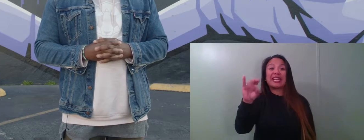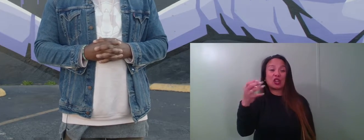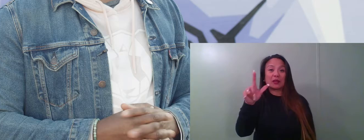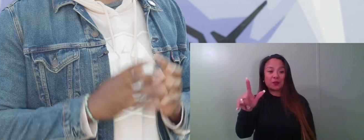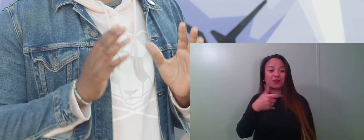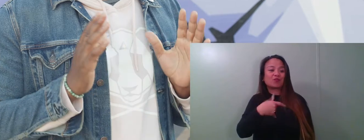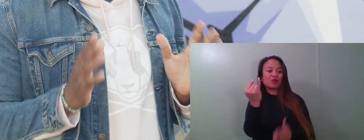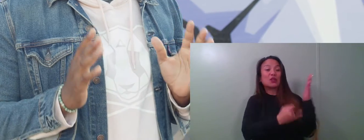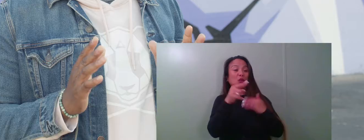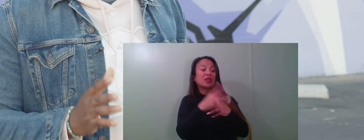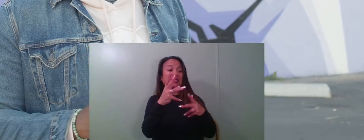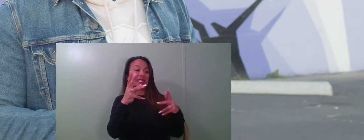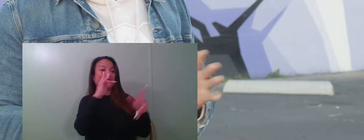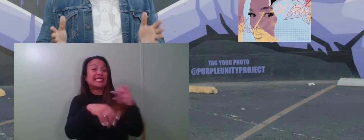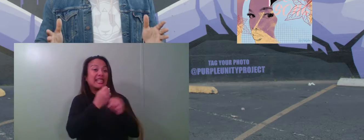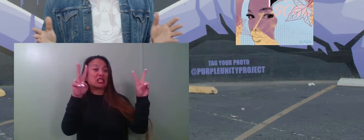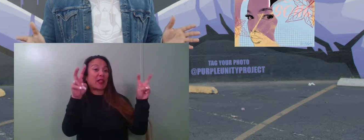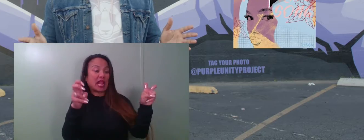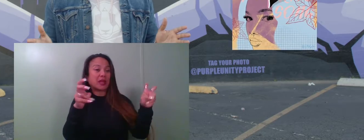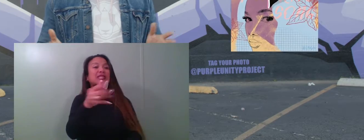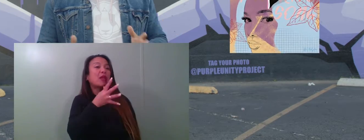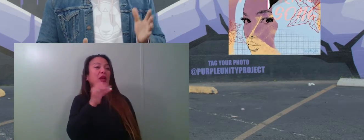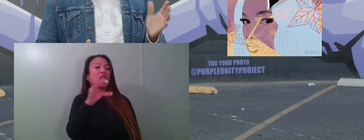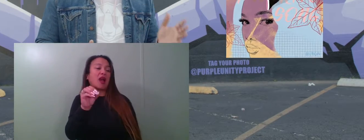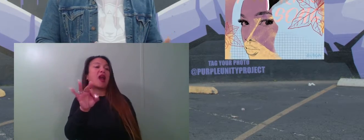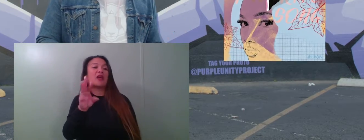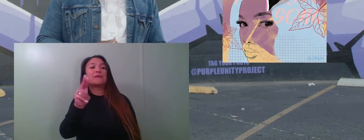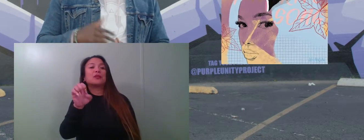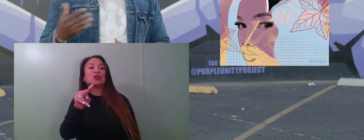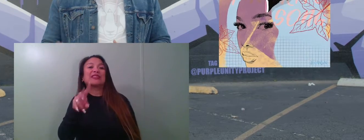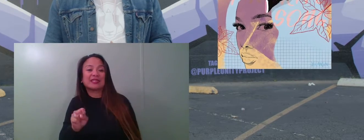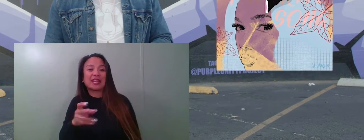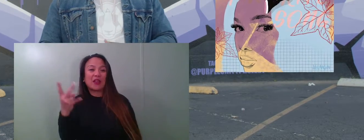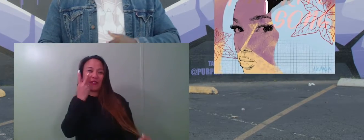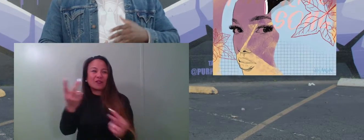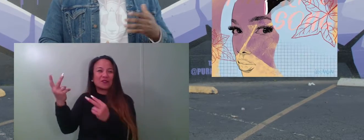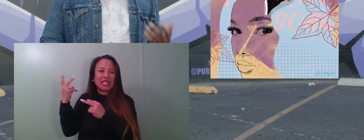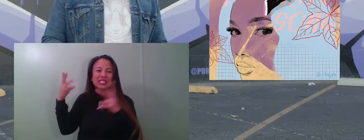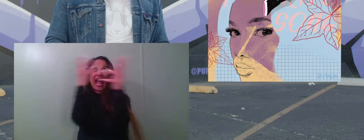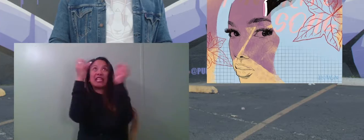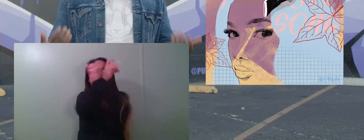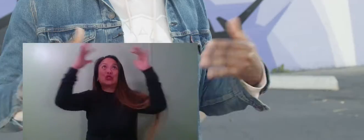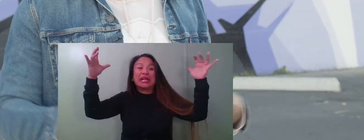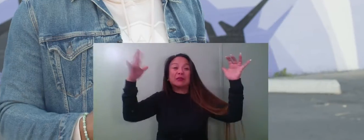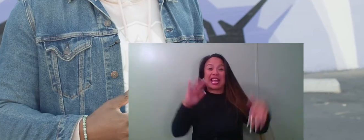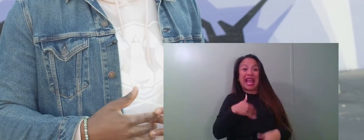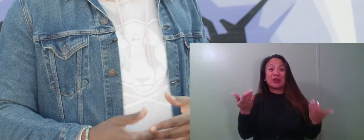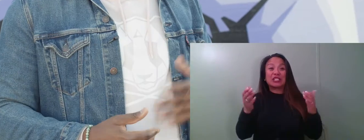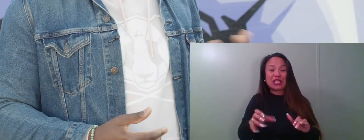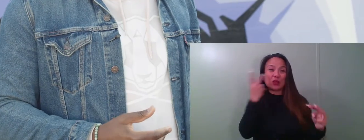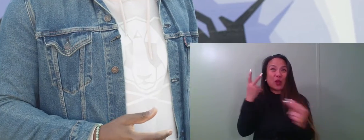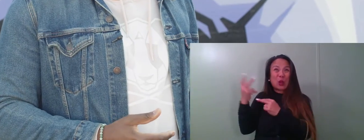Jovan Michael. He depicted this year's theme of the Mother of Muses, historic memory, visions, and dreams. It's our